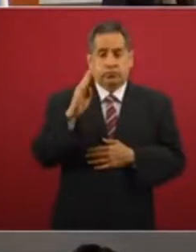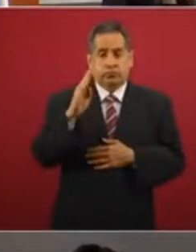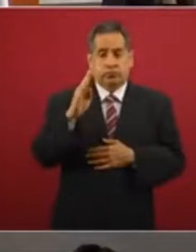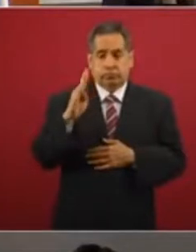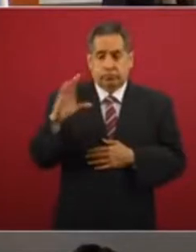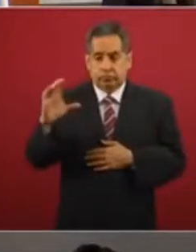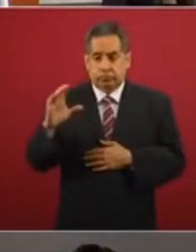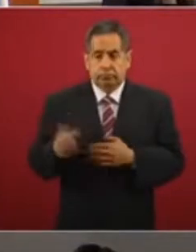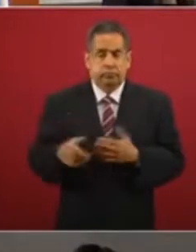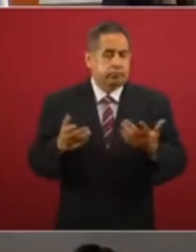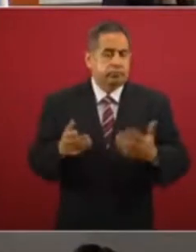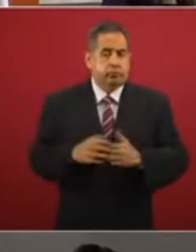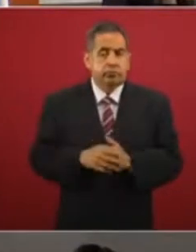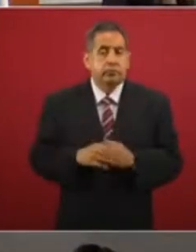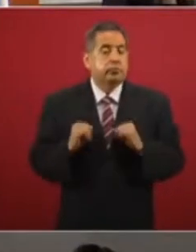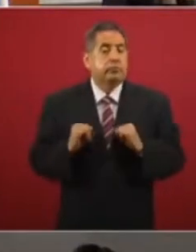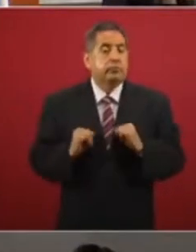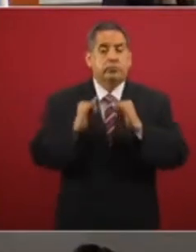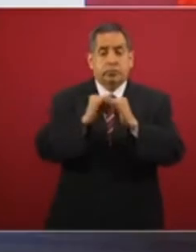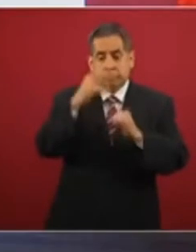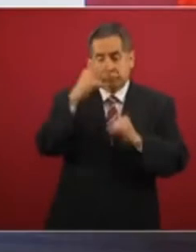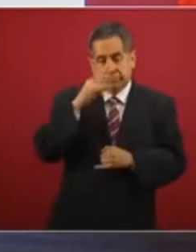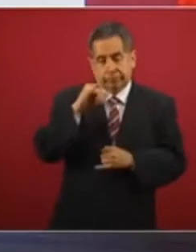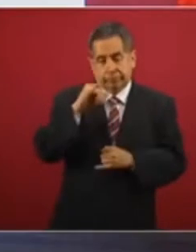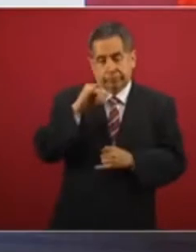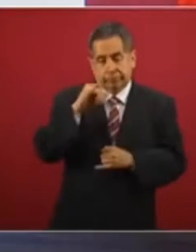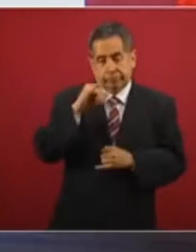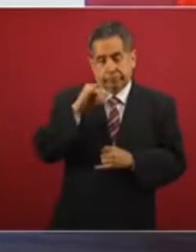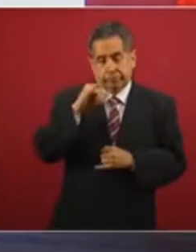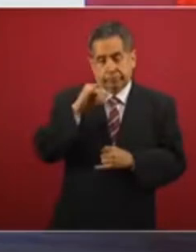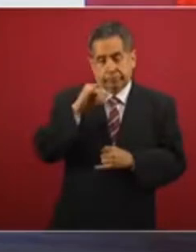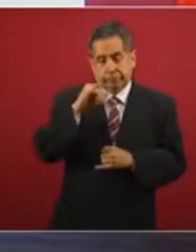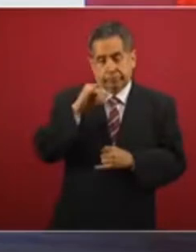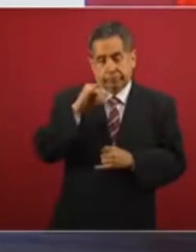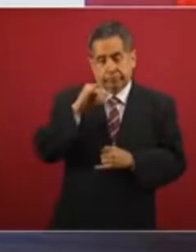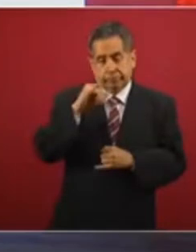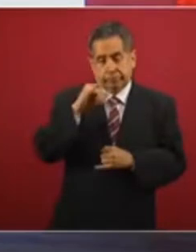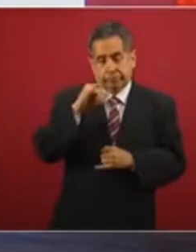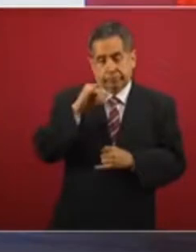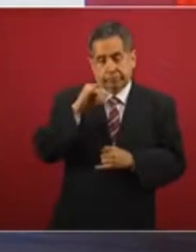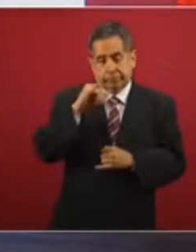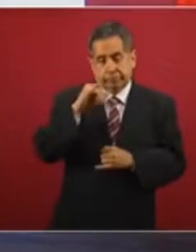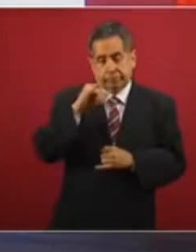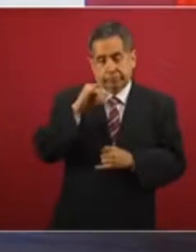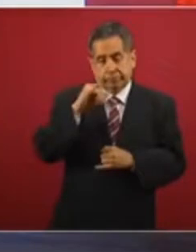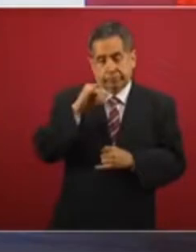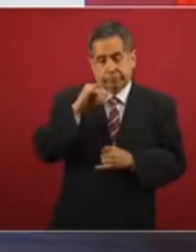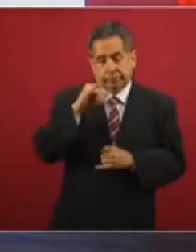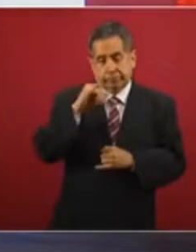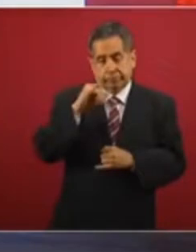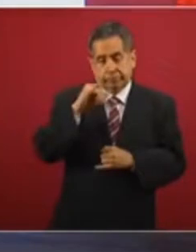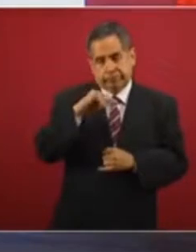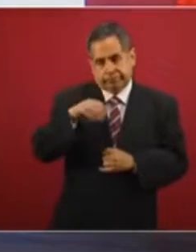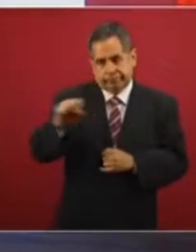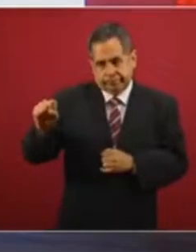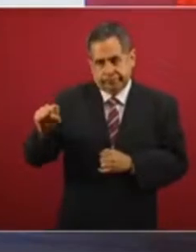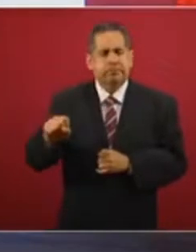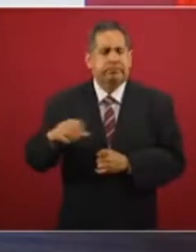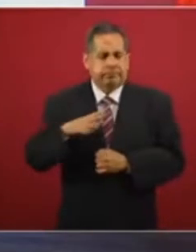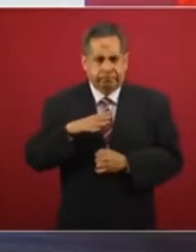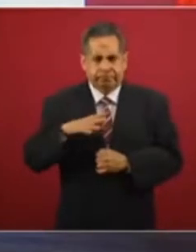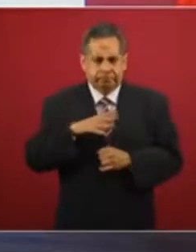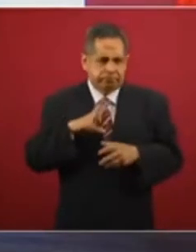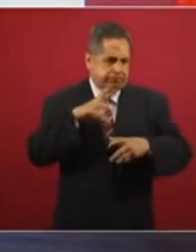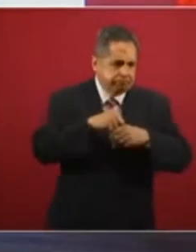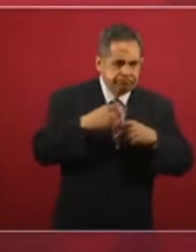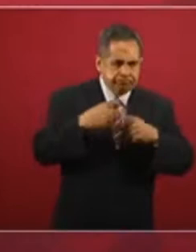Autonomous. Desde luego el Instituto Mexicano del Seguro Social, que hasta and also the Mexican Institute of Social Security. Ha estado muy involucrado